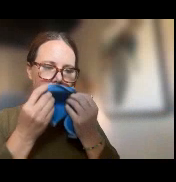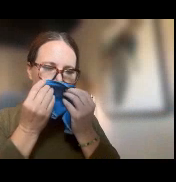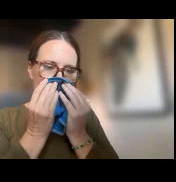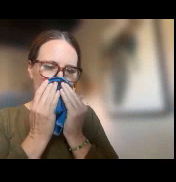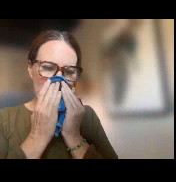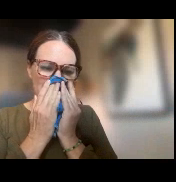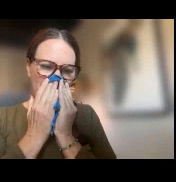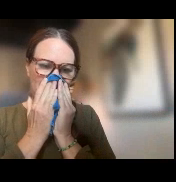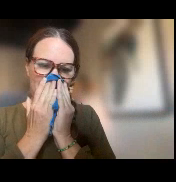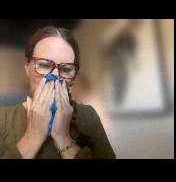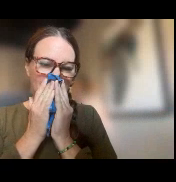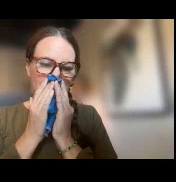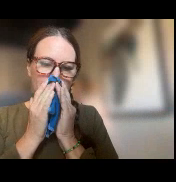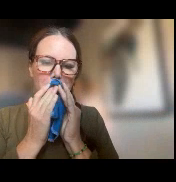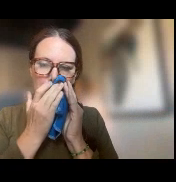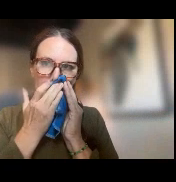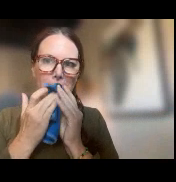Bridge Tournament.